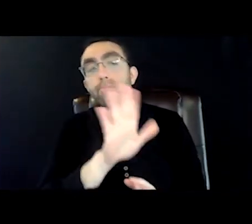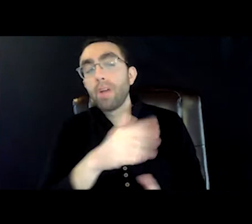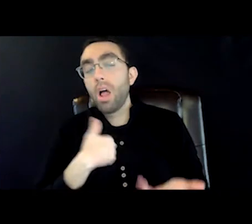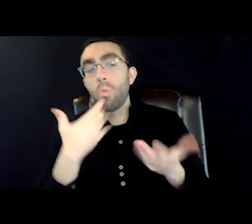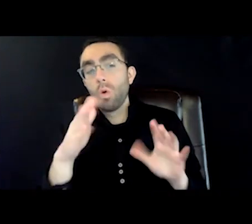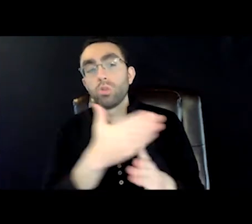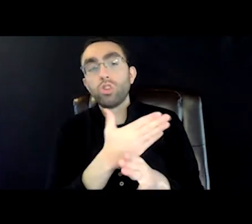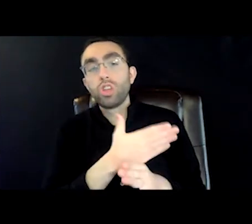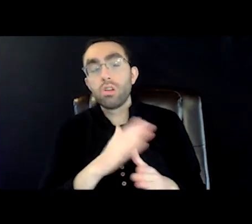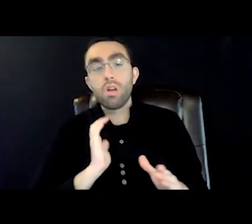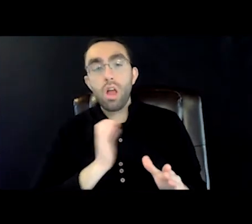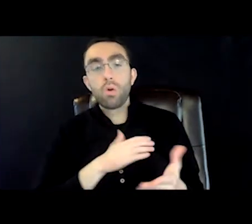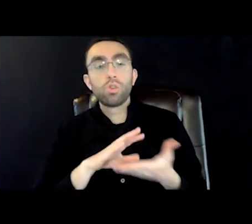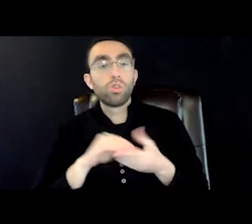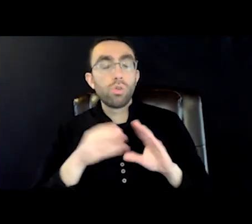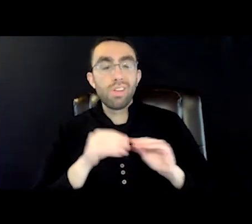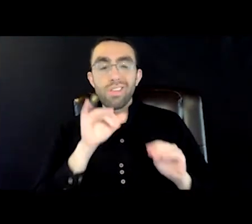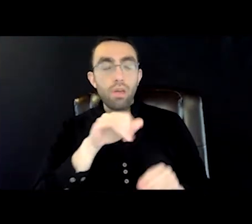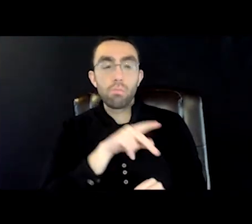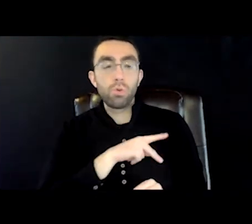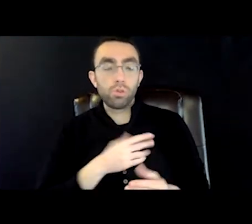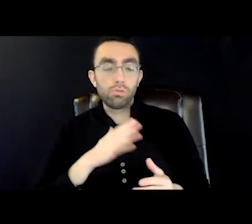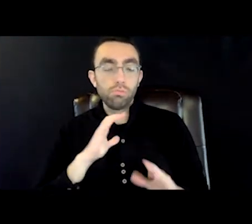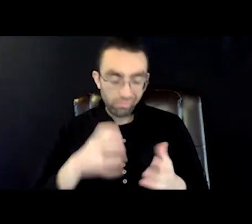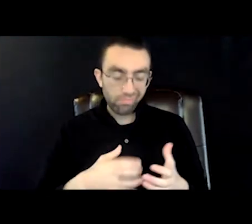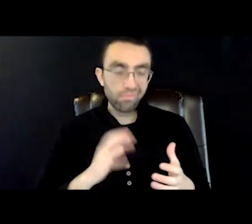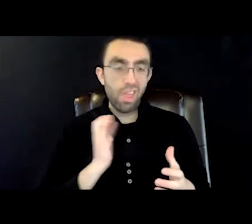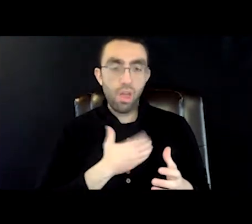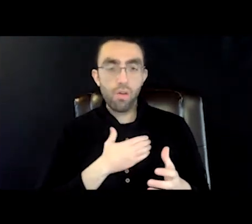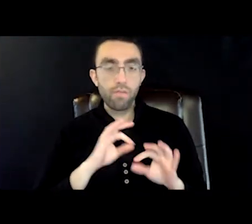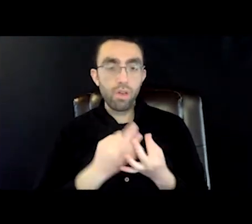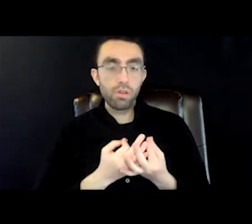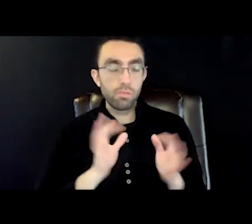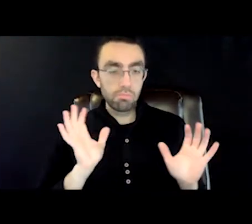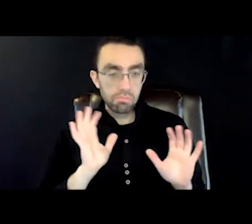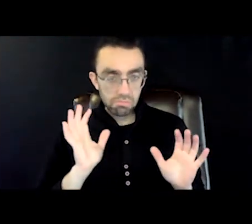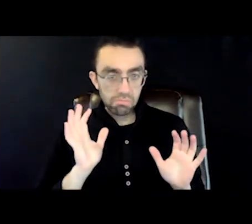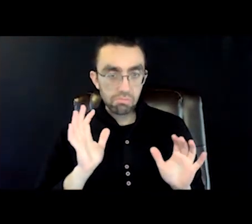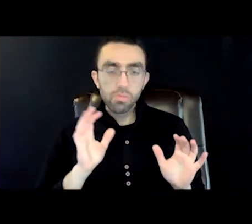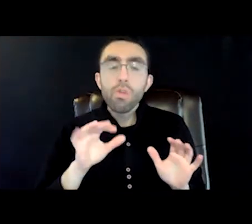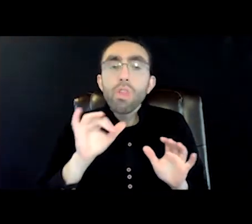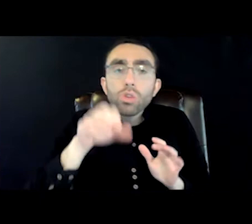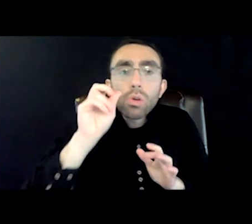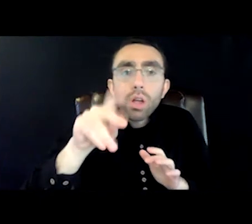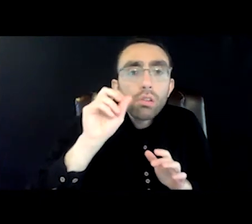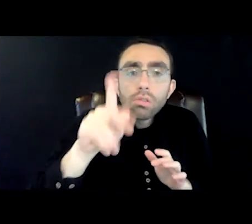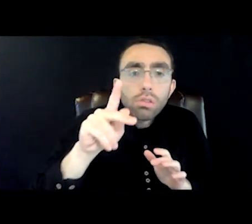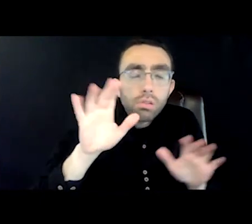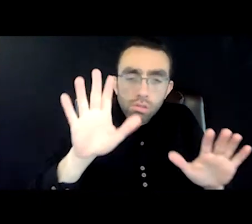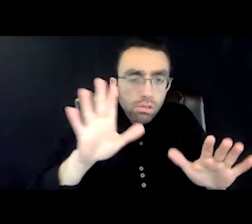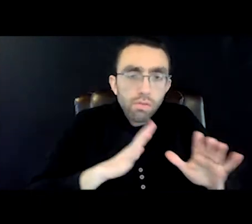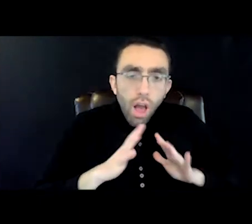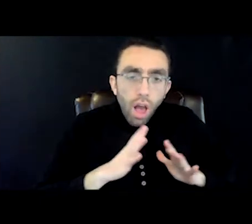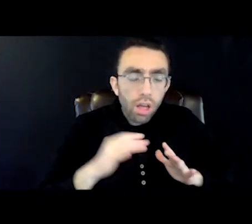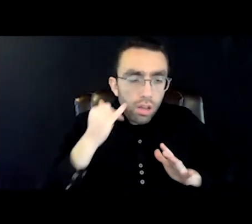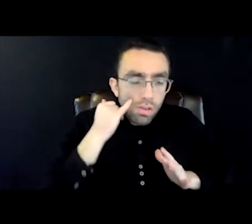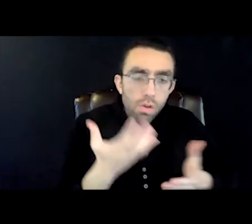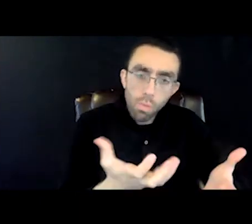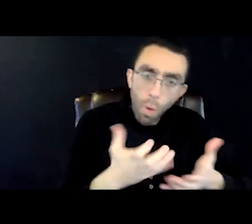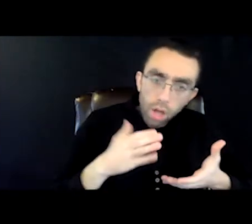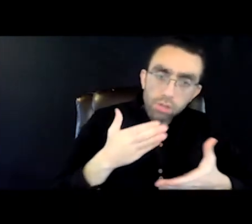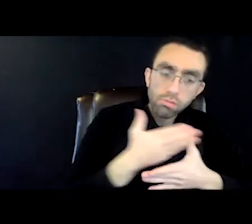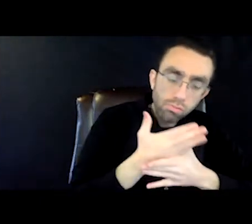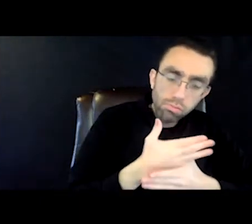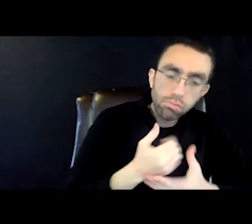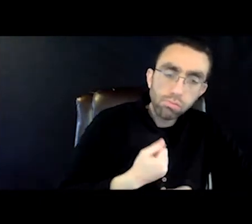who have decided it was too personal, who have just generally decided their feelings change. And those are stories that we